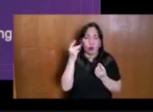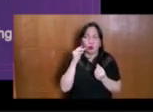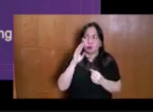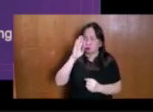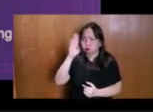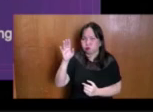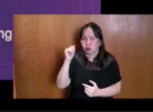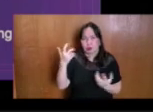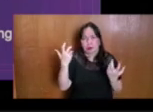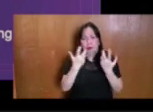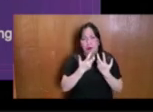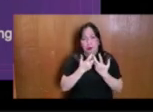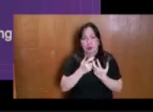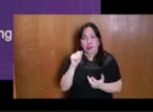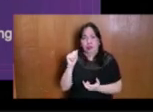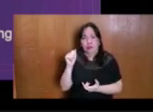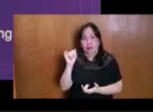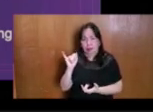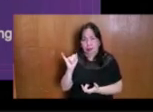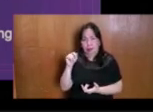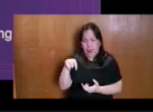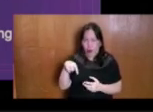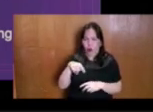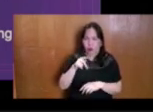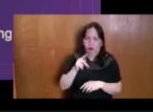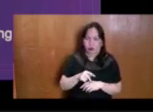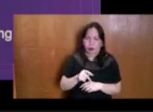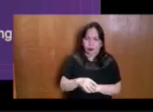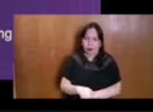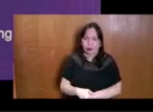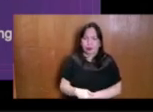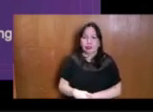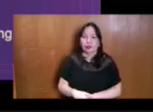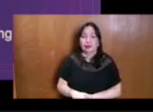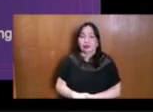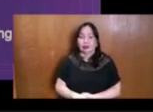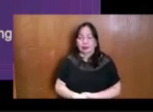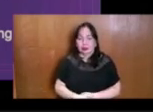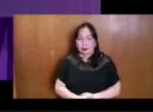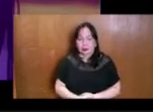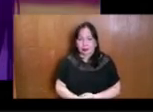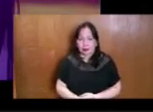deploying AI in the Philippines. So